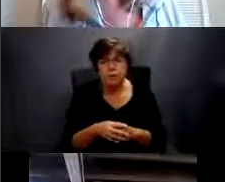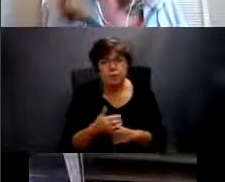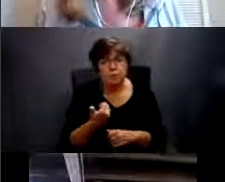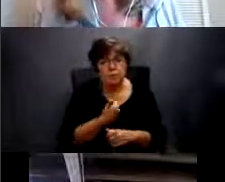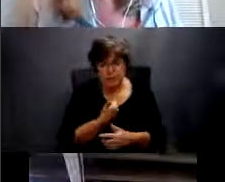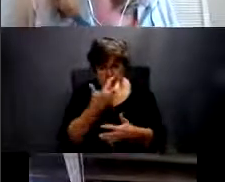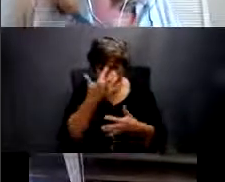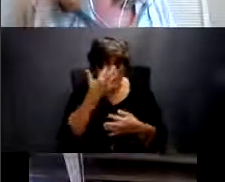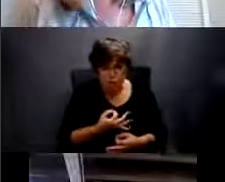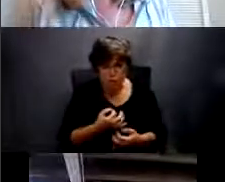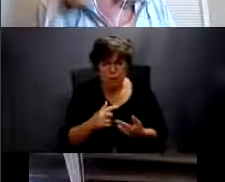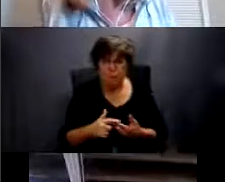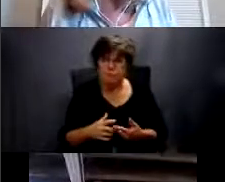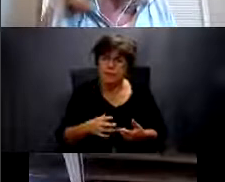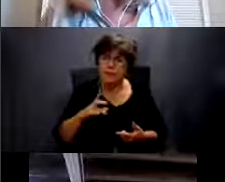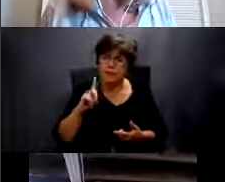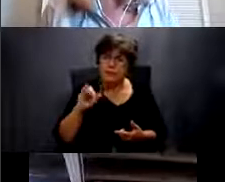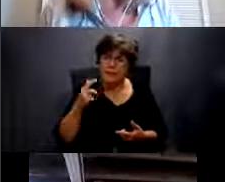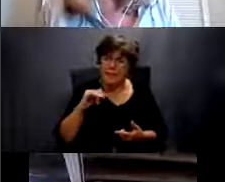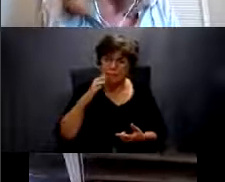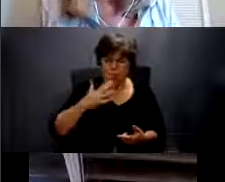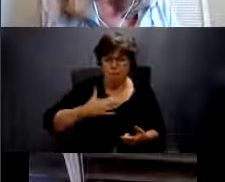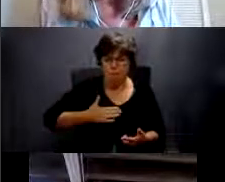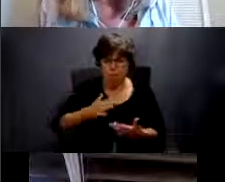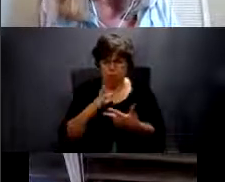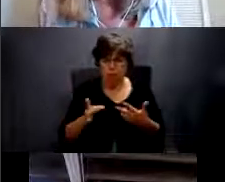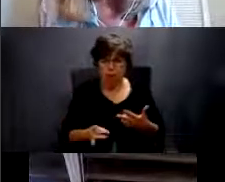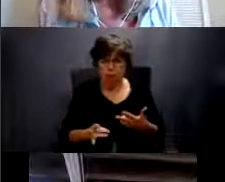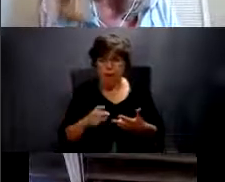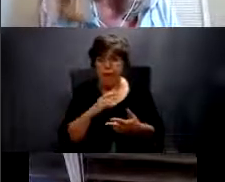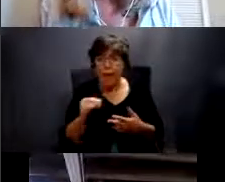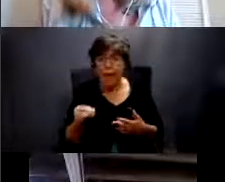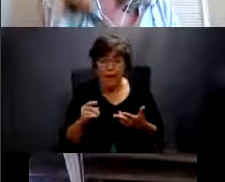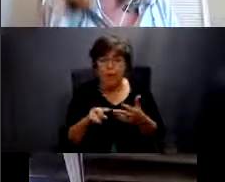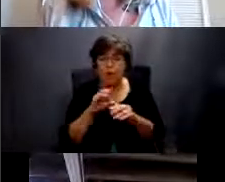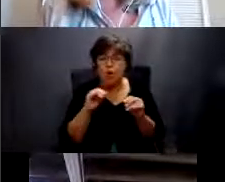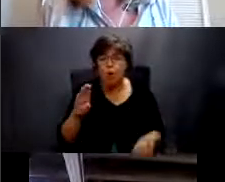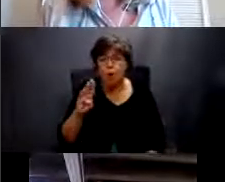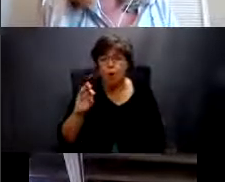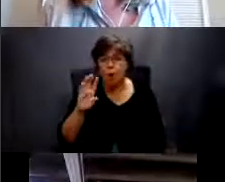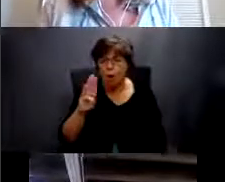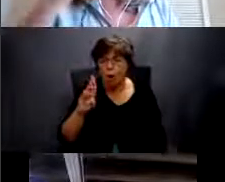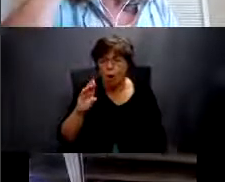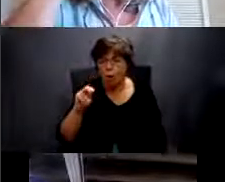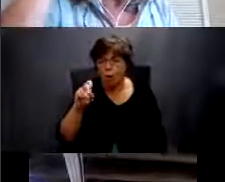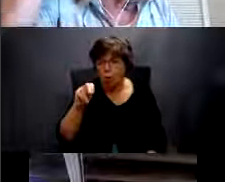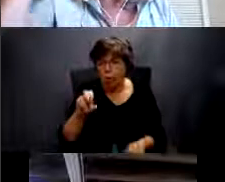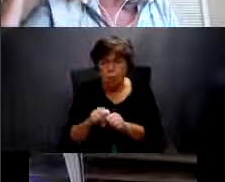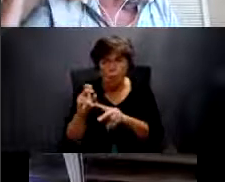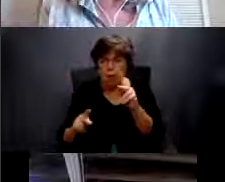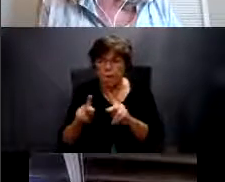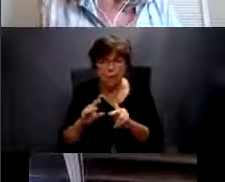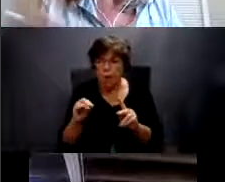Self-determination, dignity of choice, and most importantly, that there are no broken people. There are no